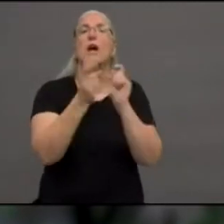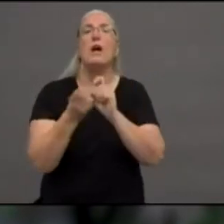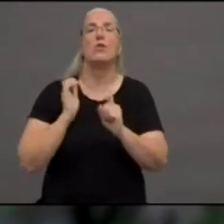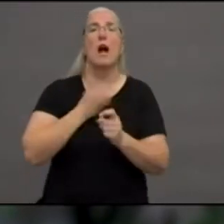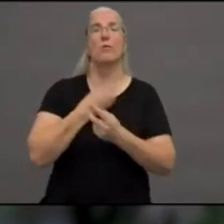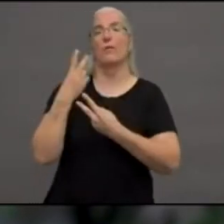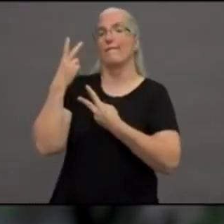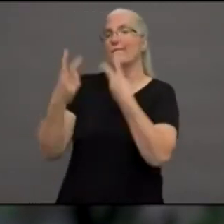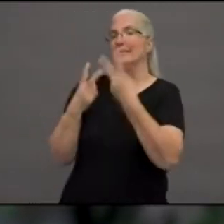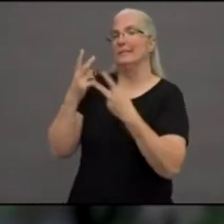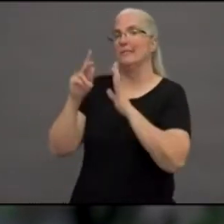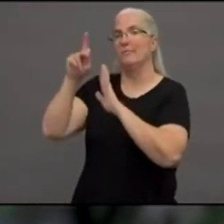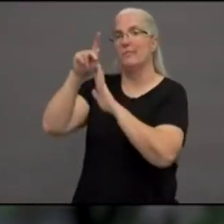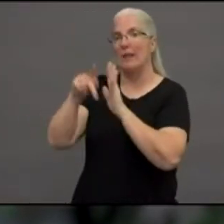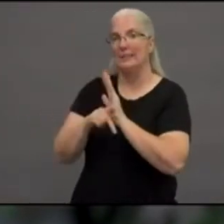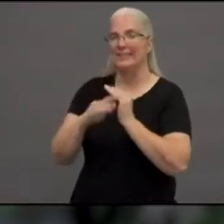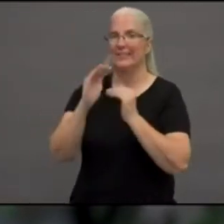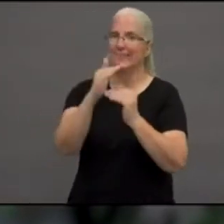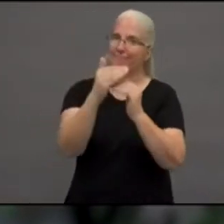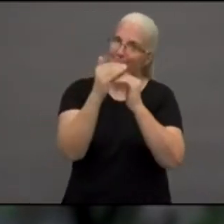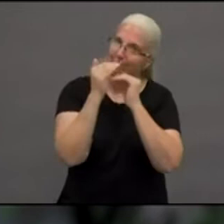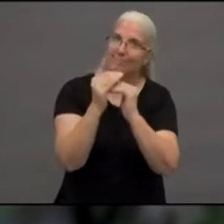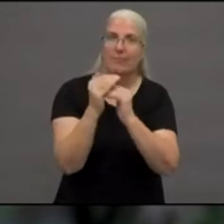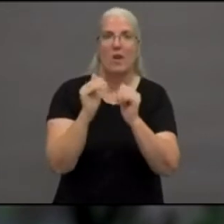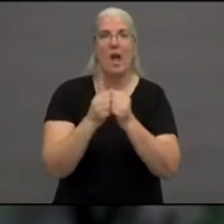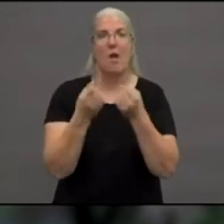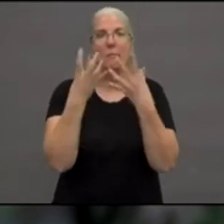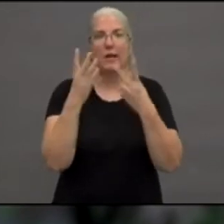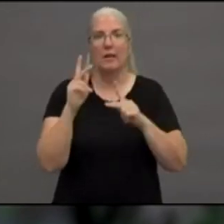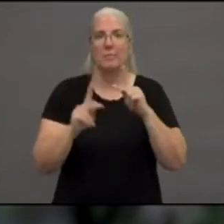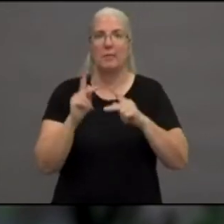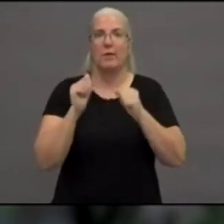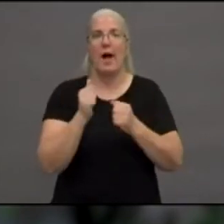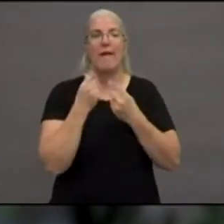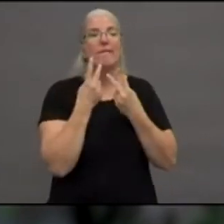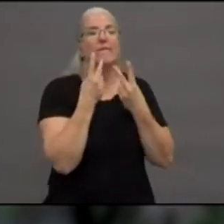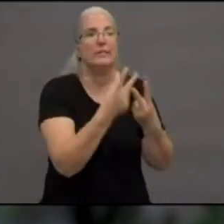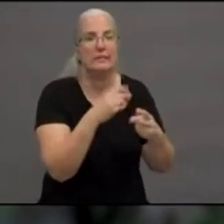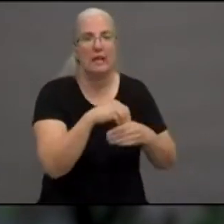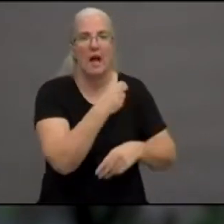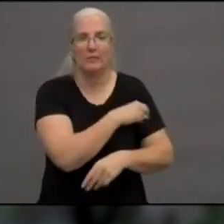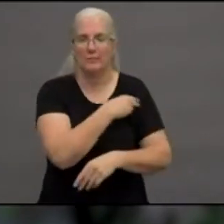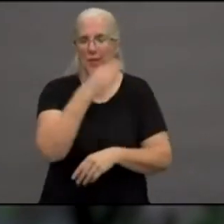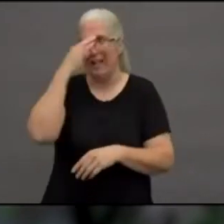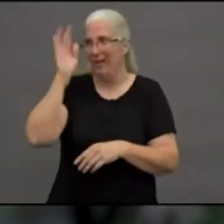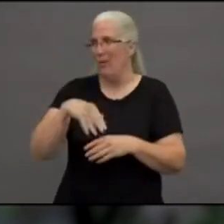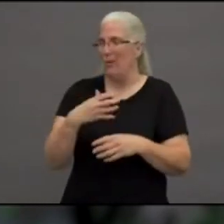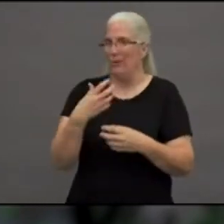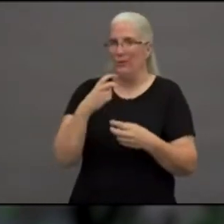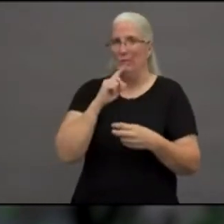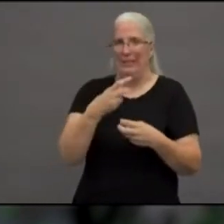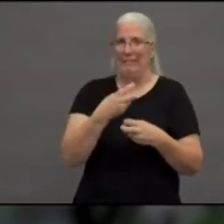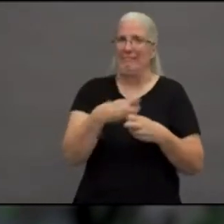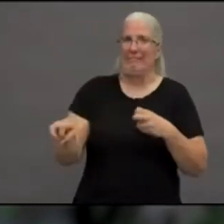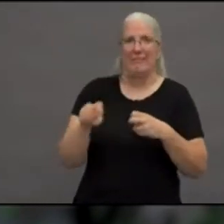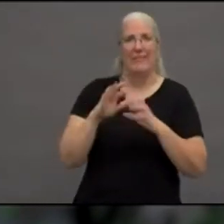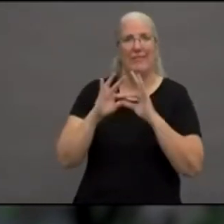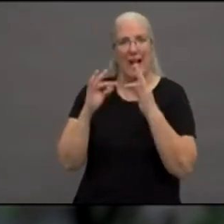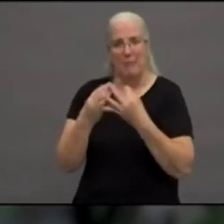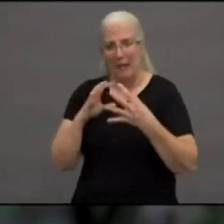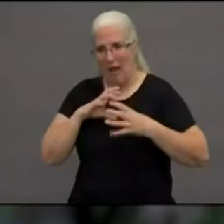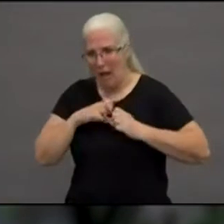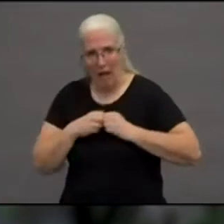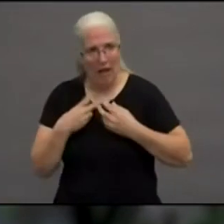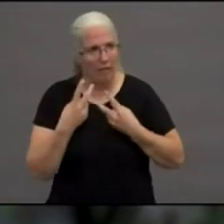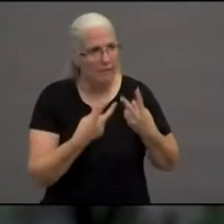to limit the amount of visitors, and I know this has been very hard on families, so we are really decreasing the amount of visitors, but